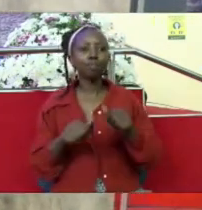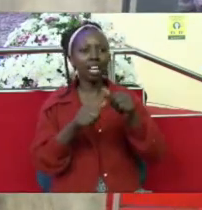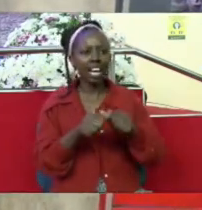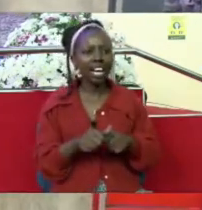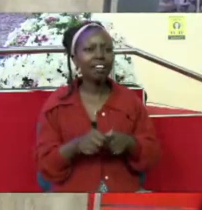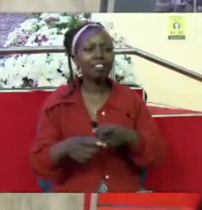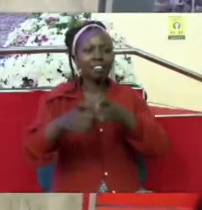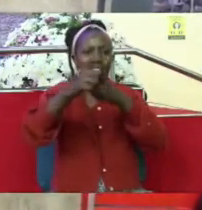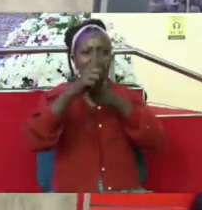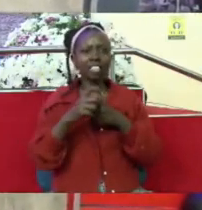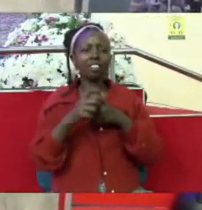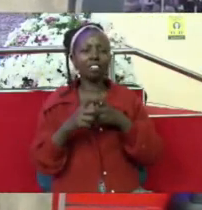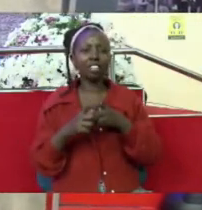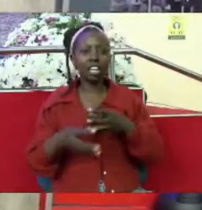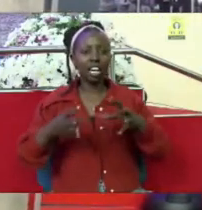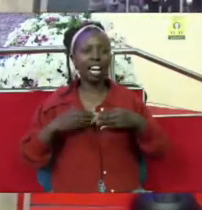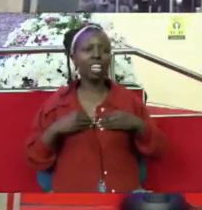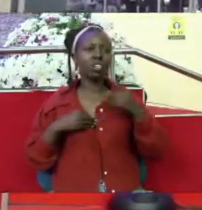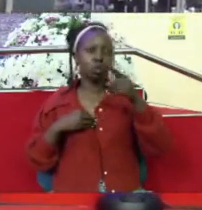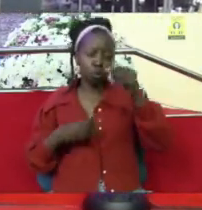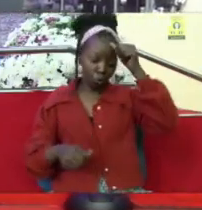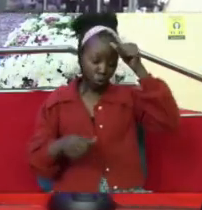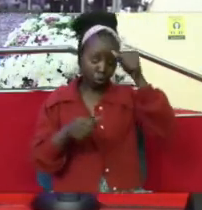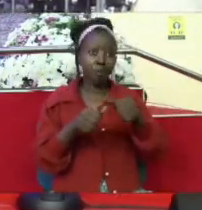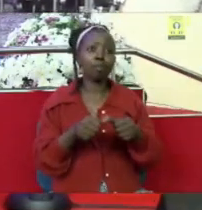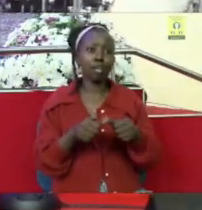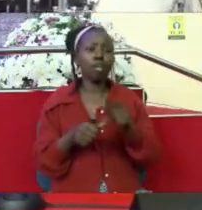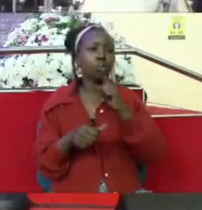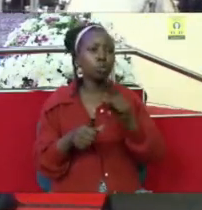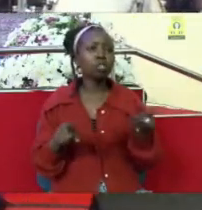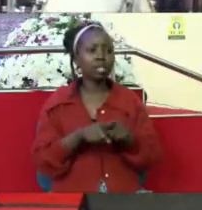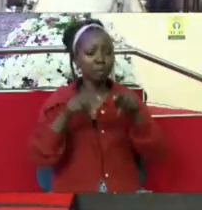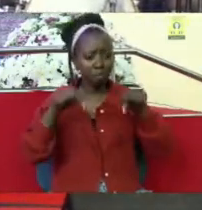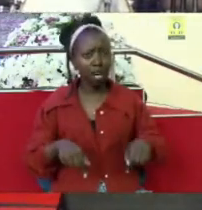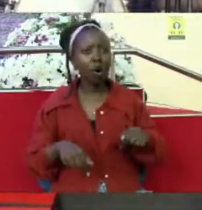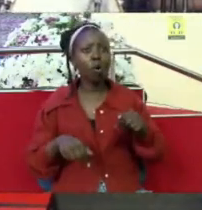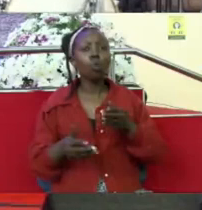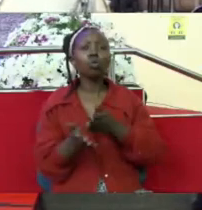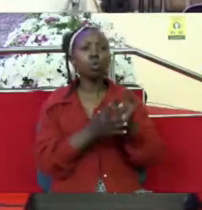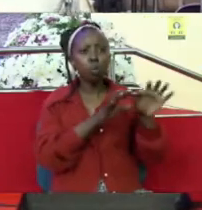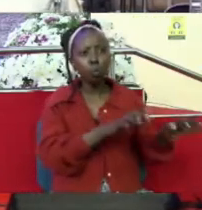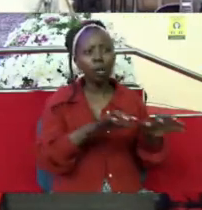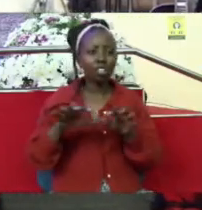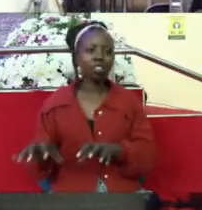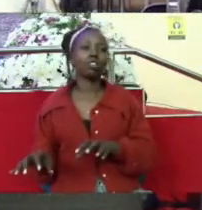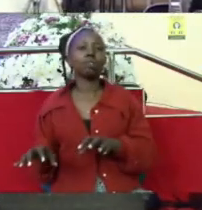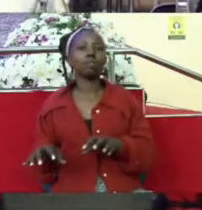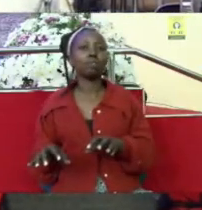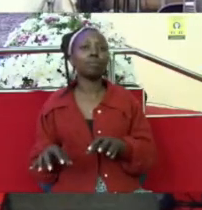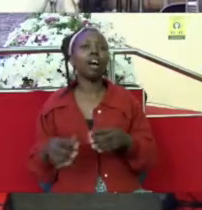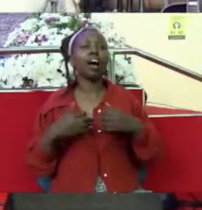that you receive you honor it. Kila ambacho unapokea unakishukuru. So even now when we are under pressure. Hata wakati uko chini ya msukumo. There are things that you